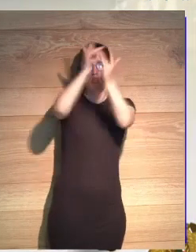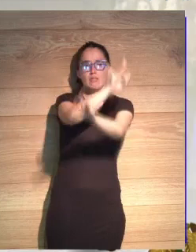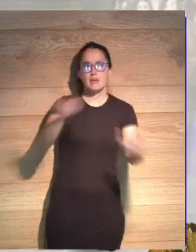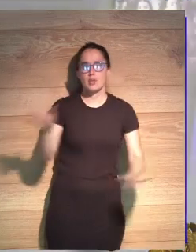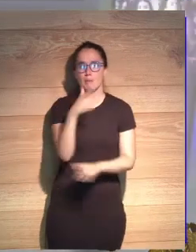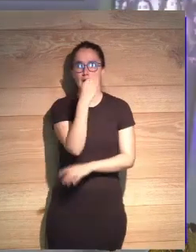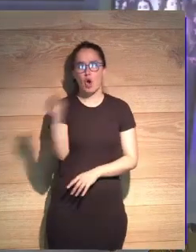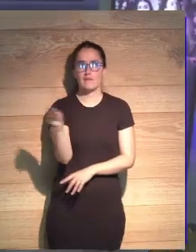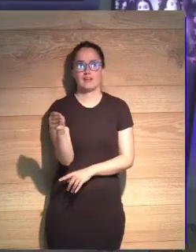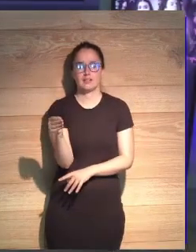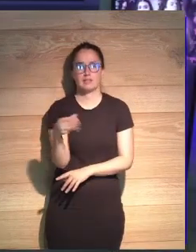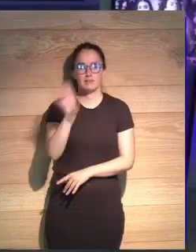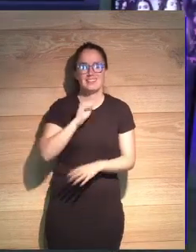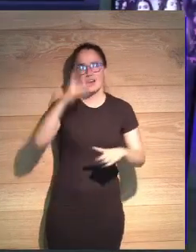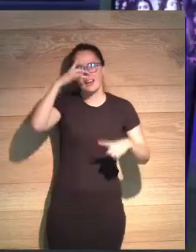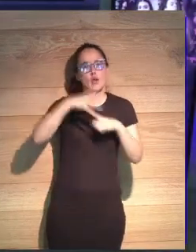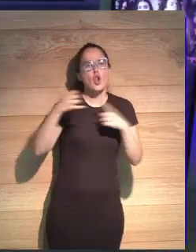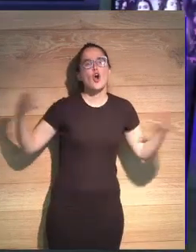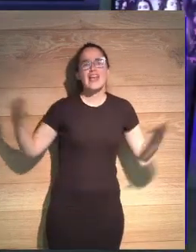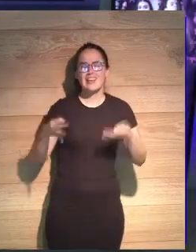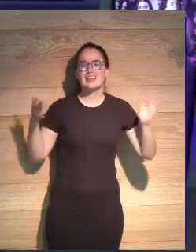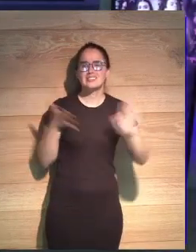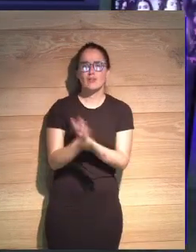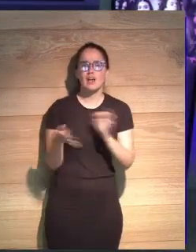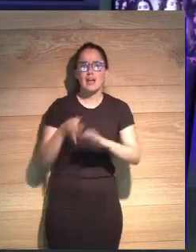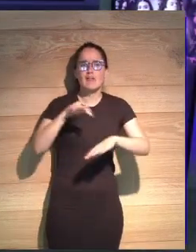raising program to